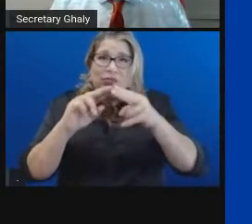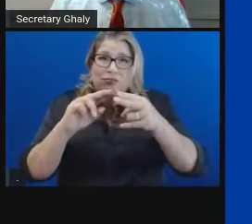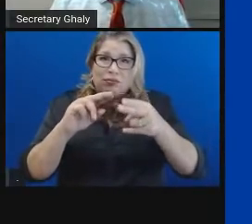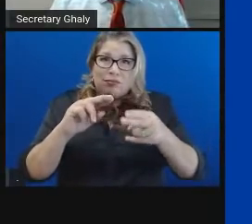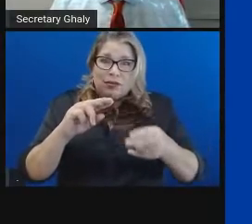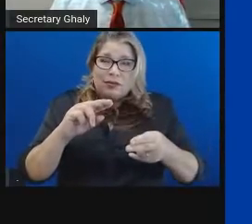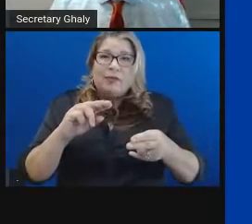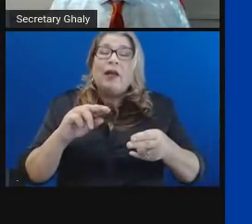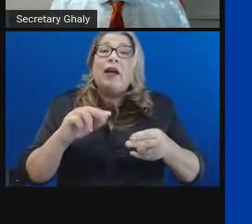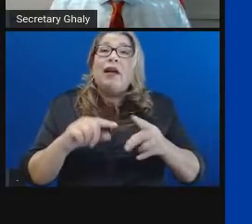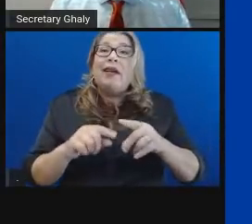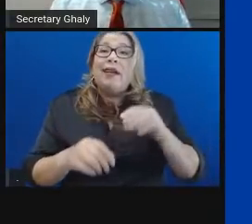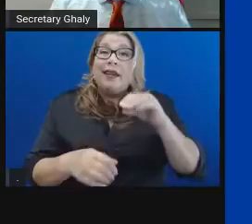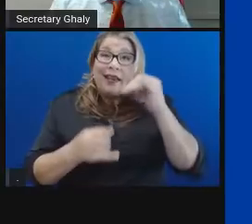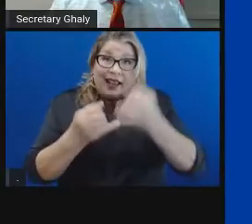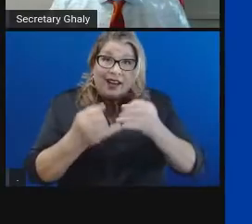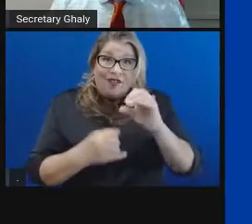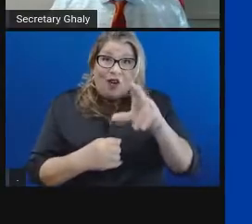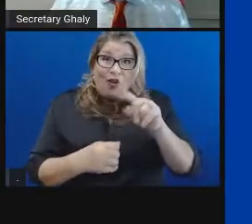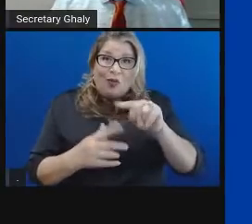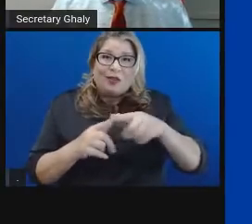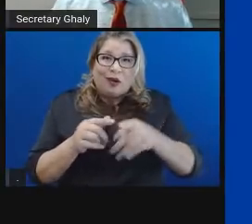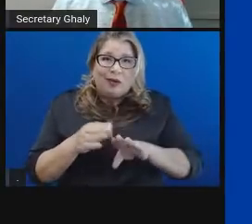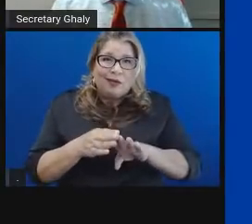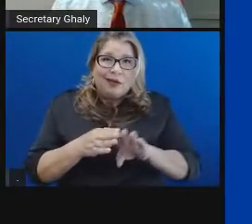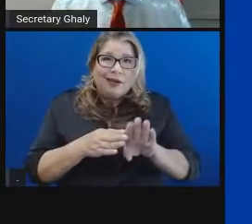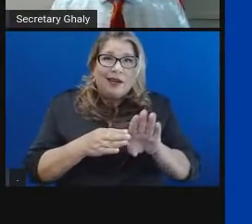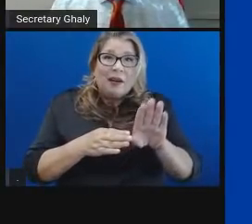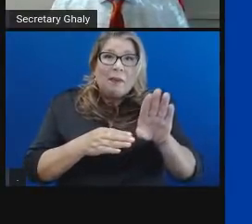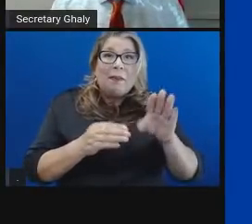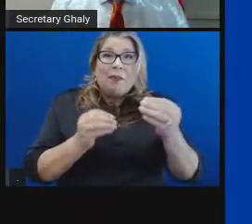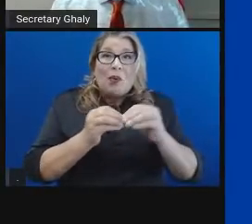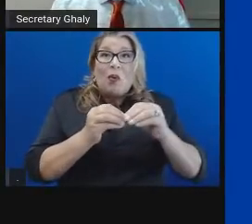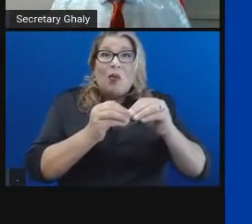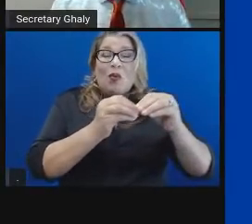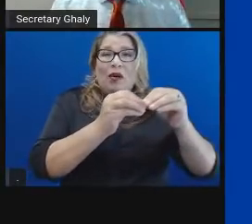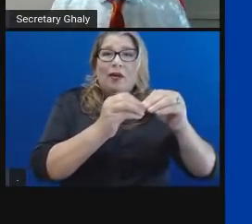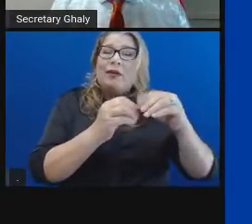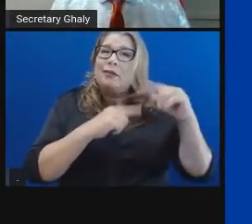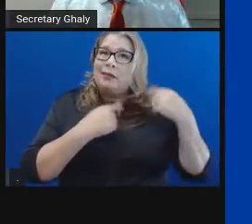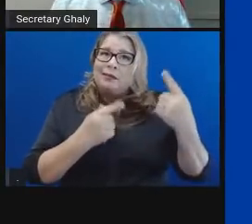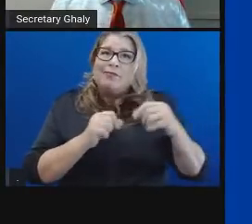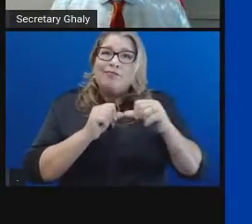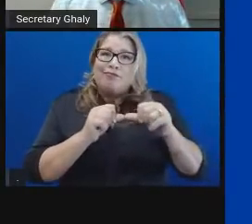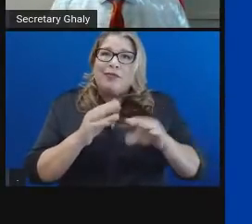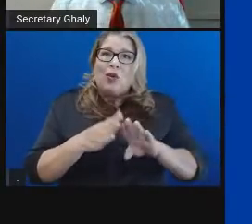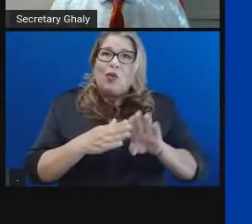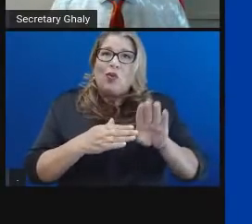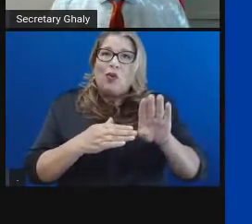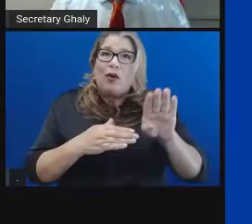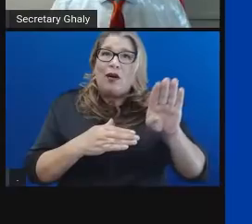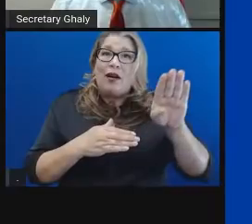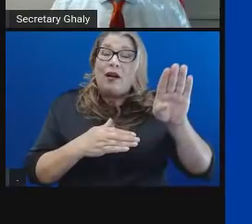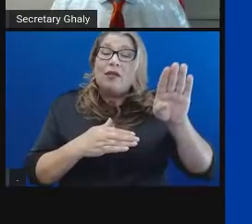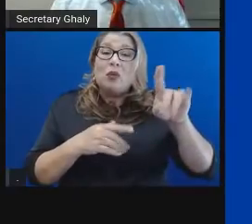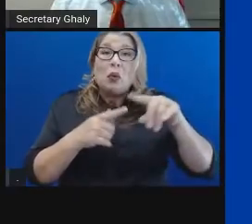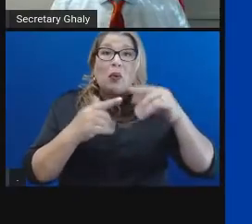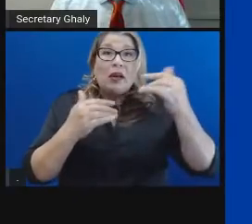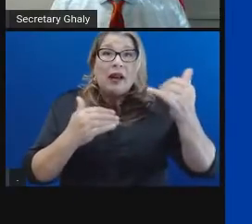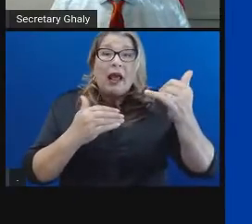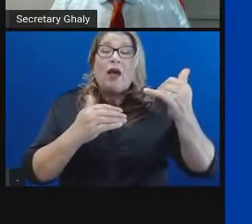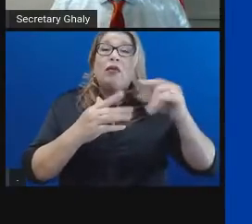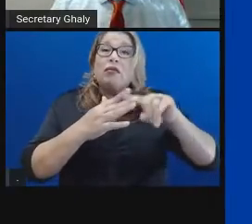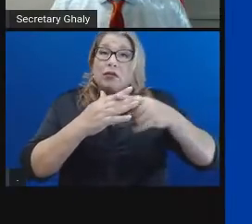about a 9% increase. And since then, it's been higher and higher. Today represents a fairly